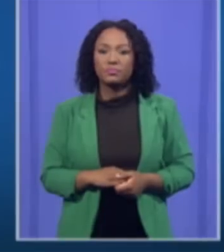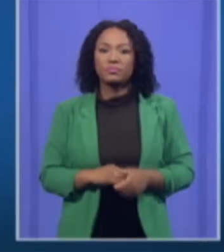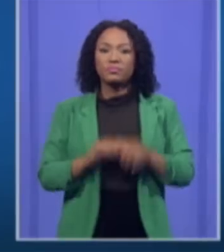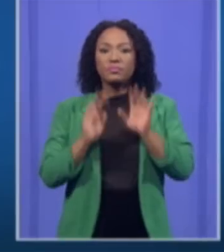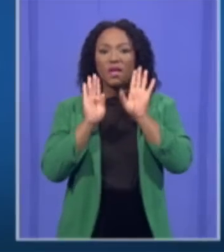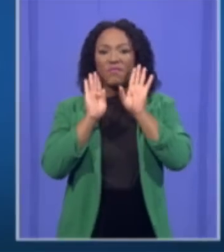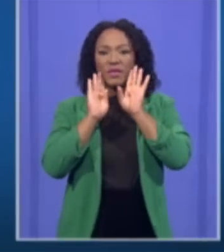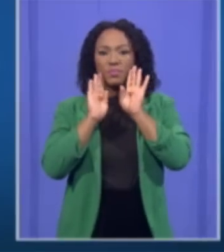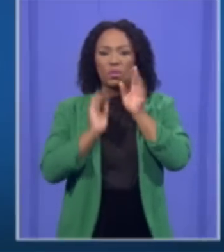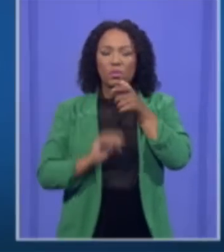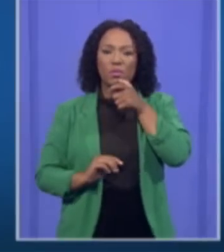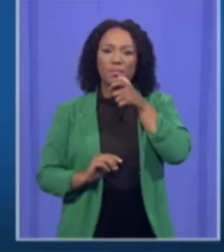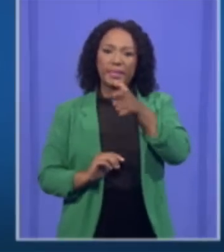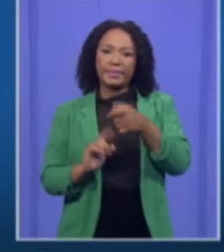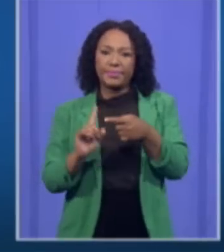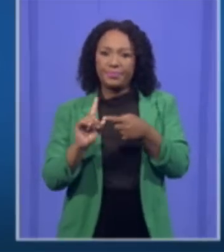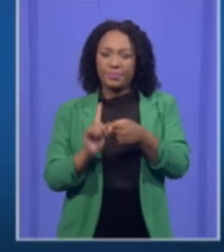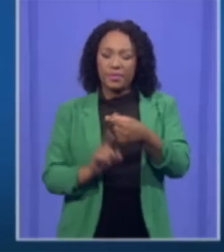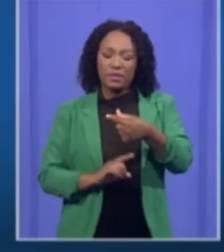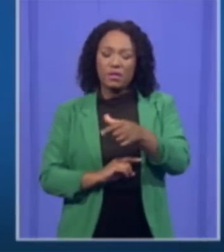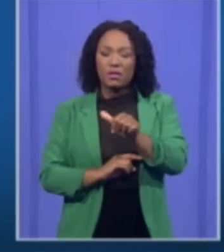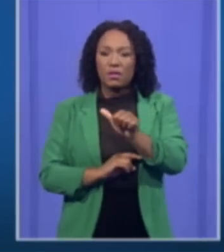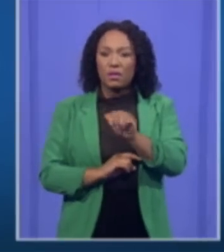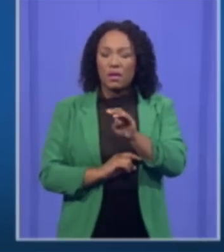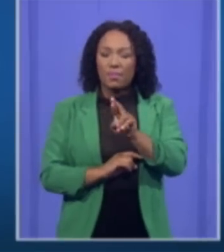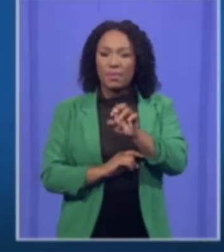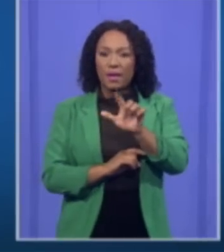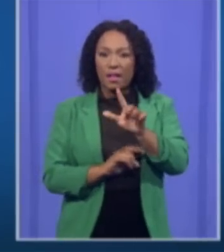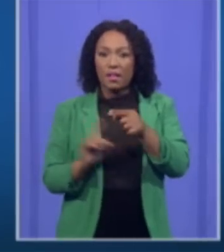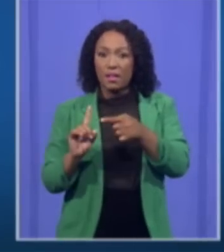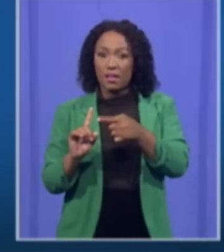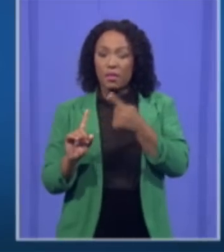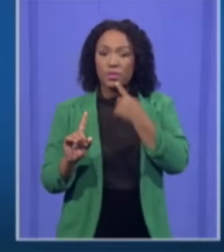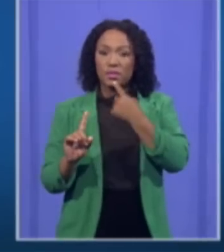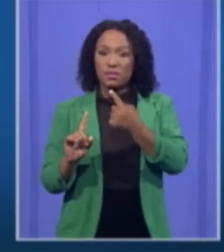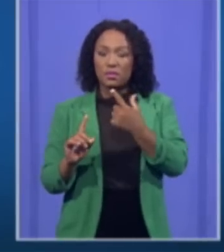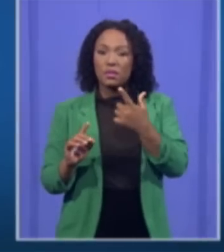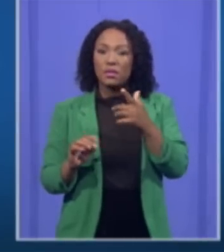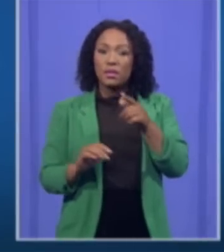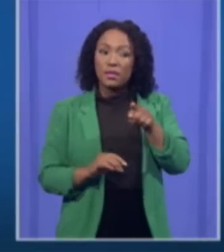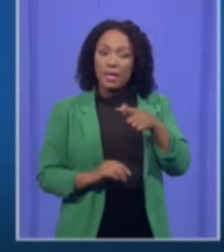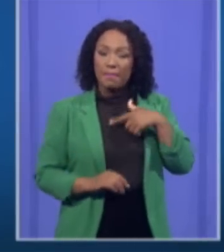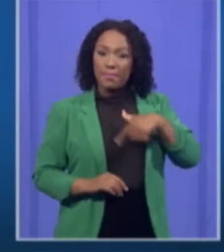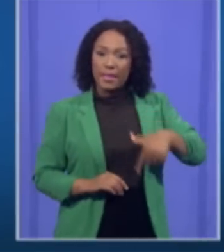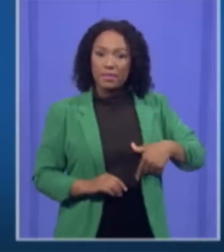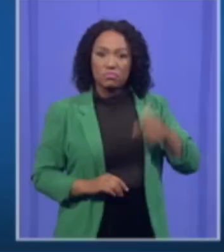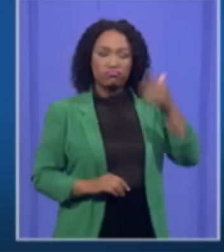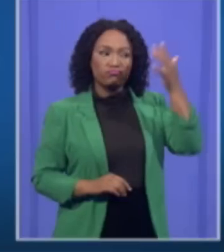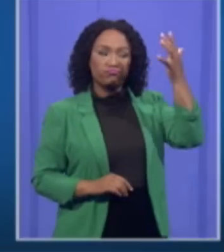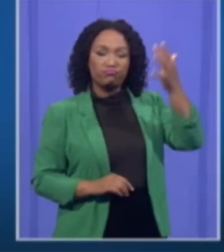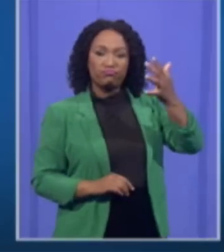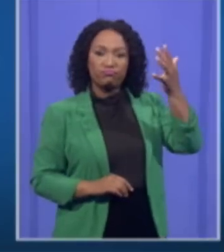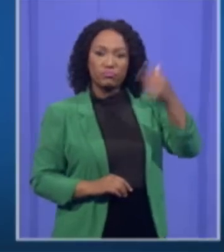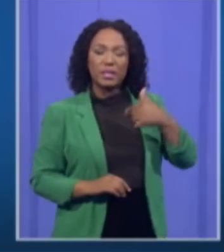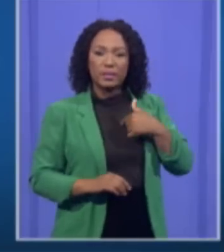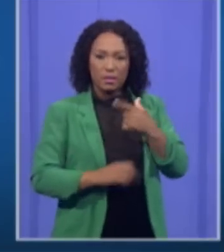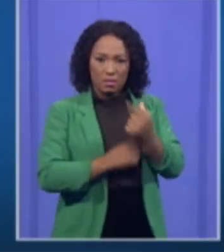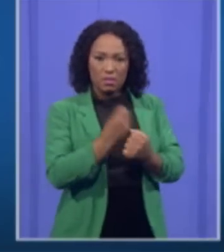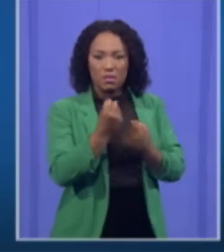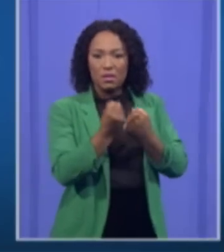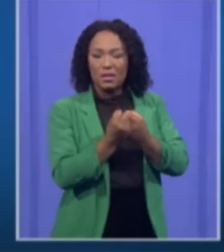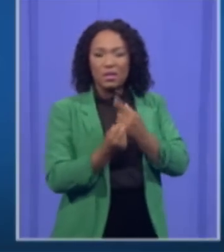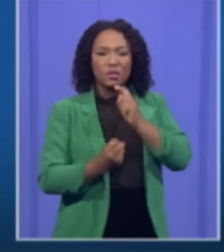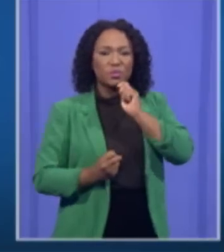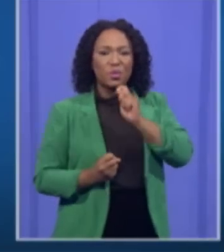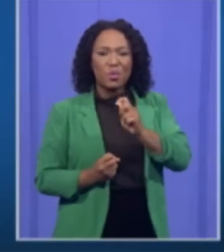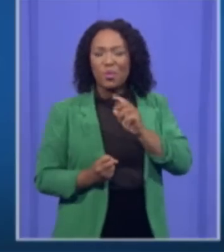Letlakaleng la Facebook, Gabriel Mapea o re polelo ya mopresidente Cyril Ramaphosa ke a ithekga ka gore re bolawa ke